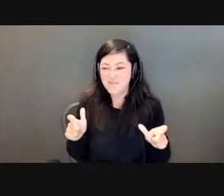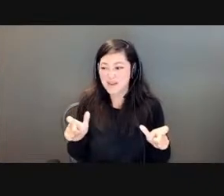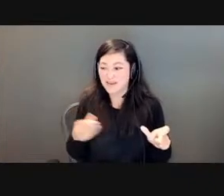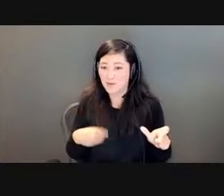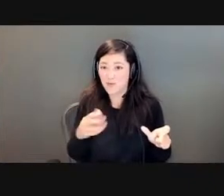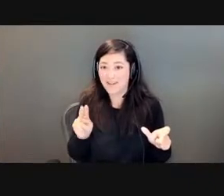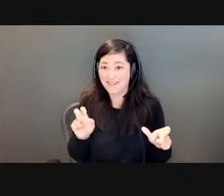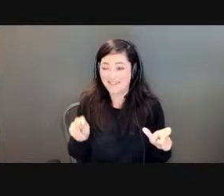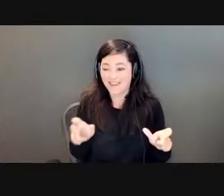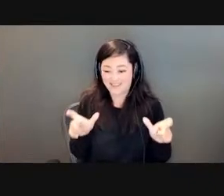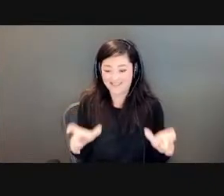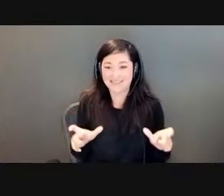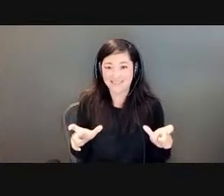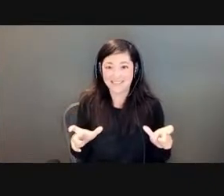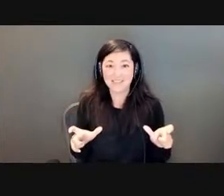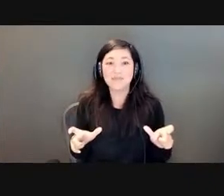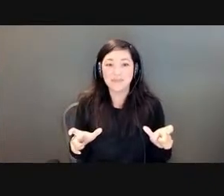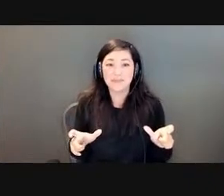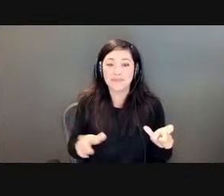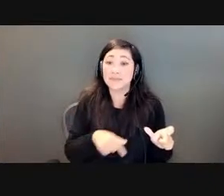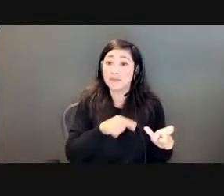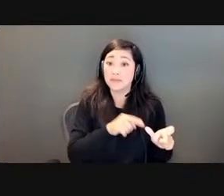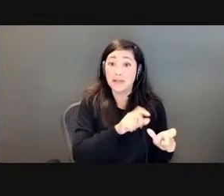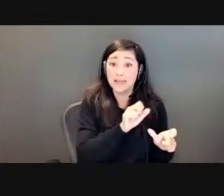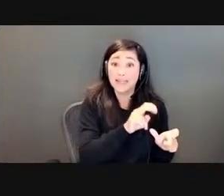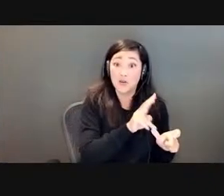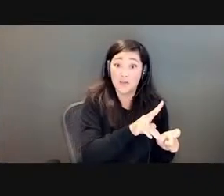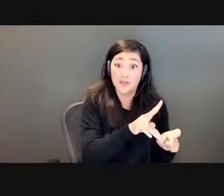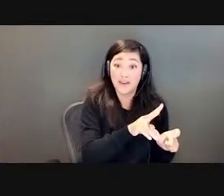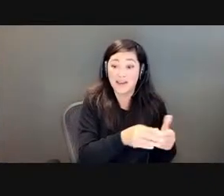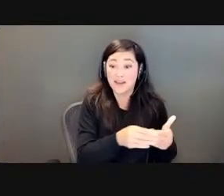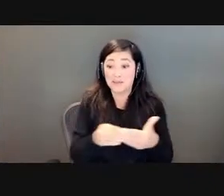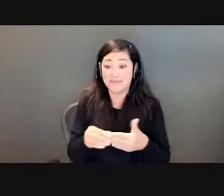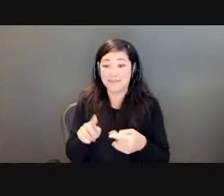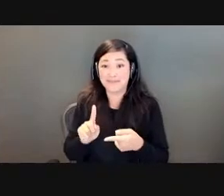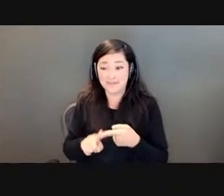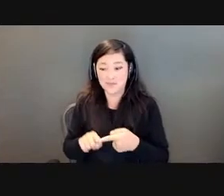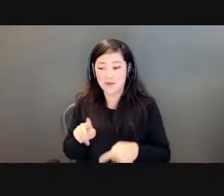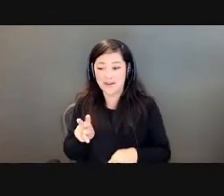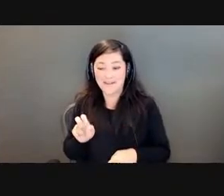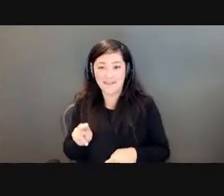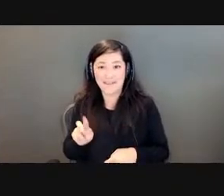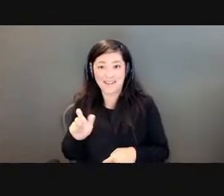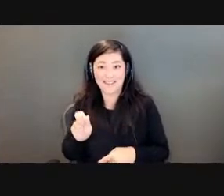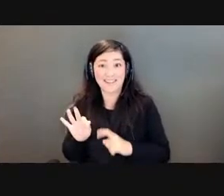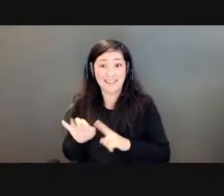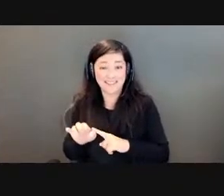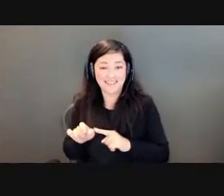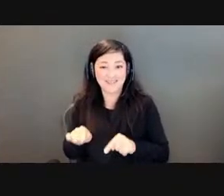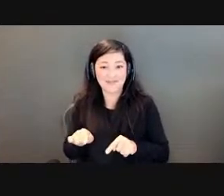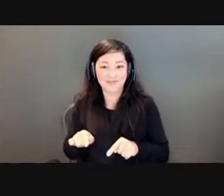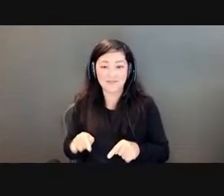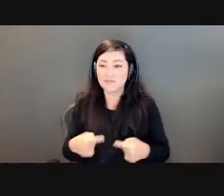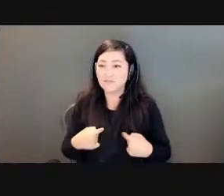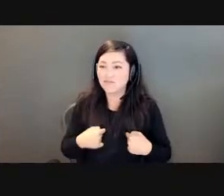My Story, and it says SUV camping led to van life. And so I just really wanted to do more and more